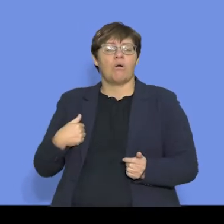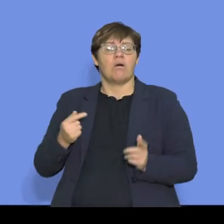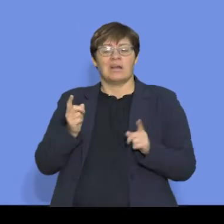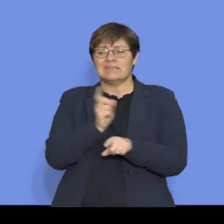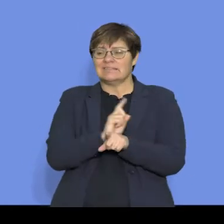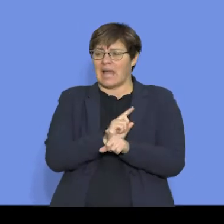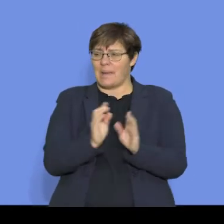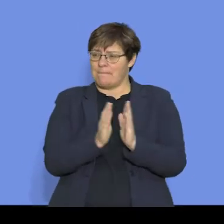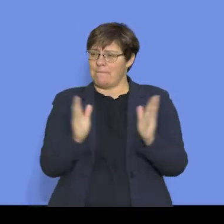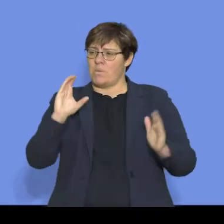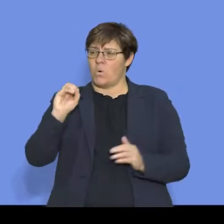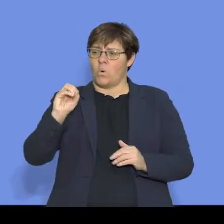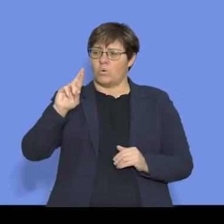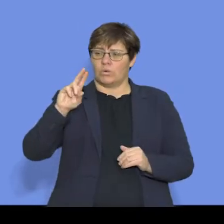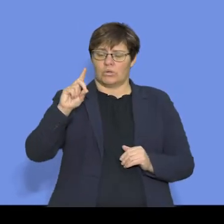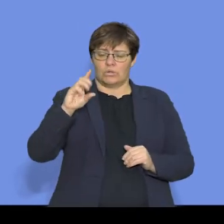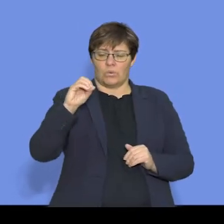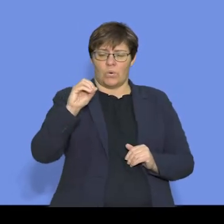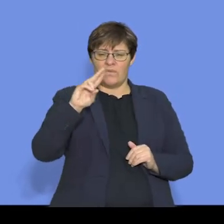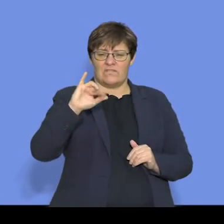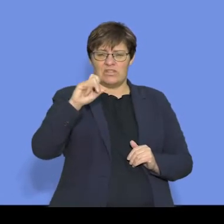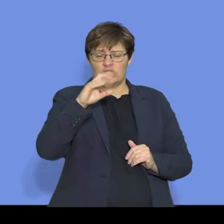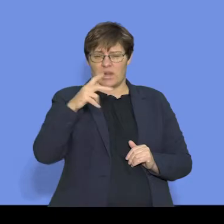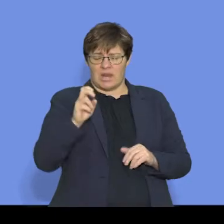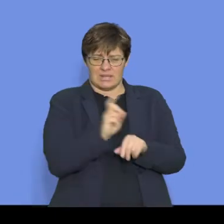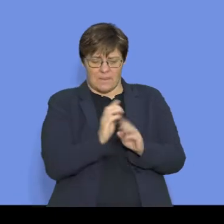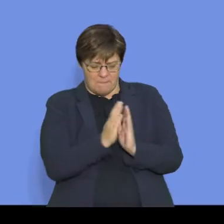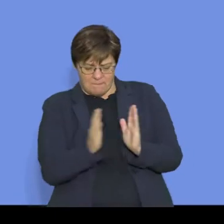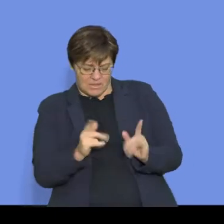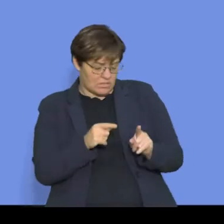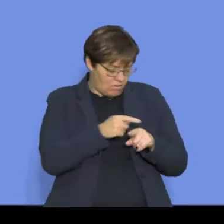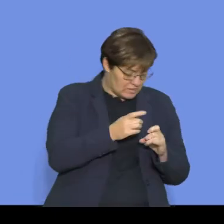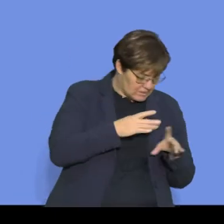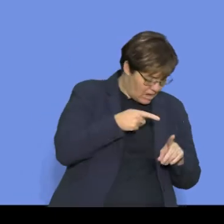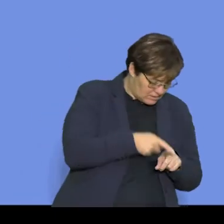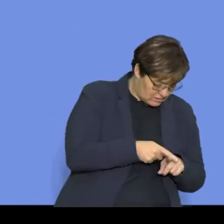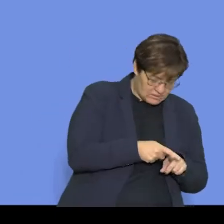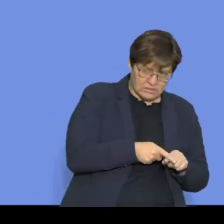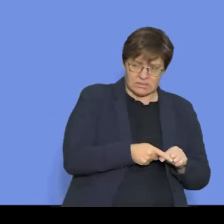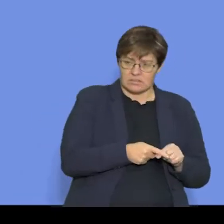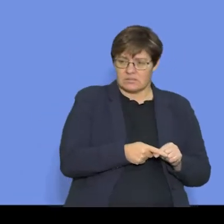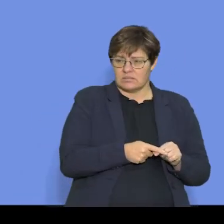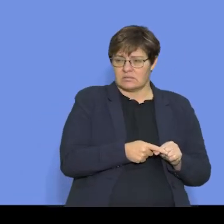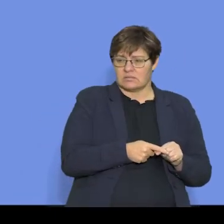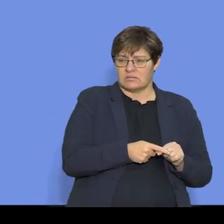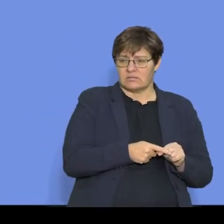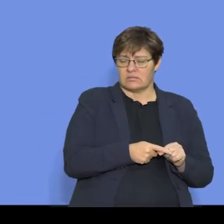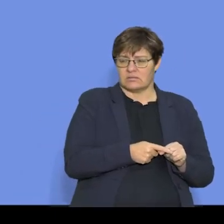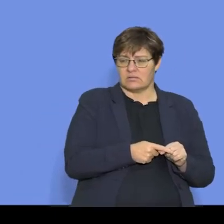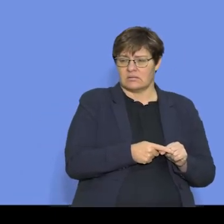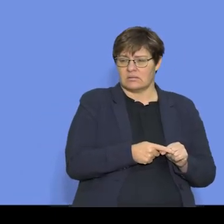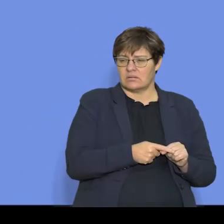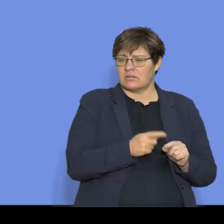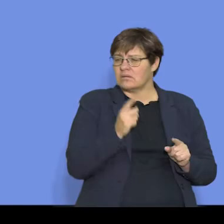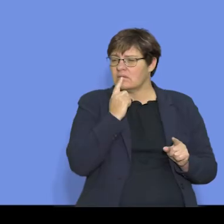the Ordovician period last? So you would have to find the Ordovician period, which is